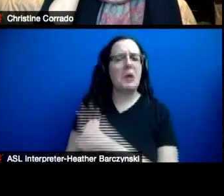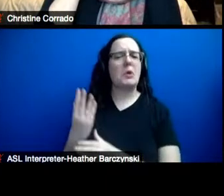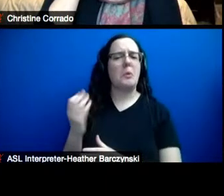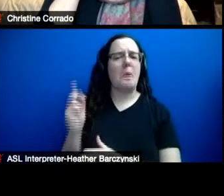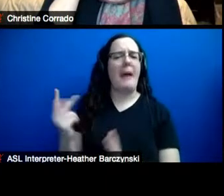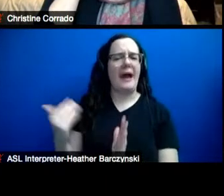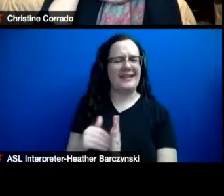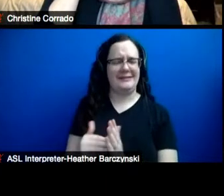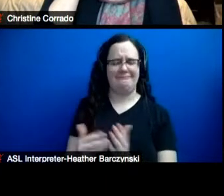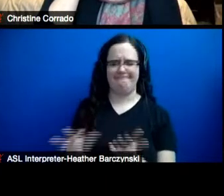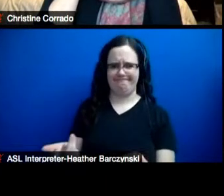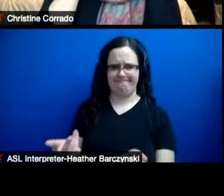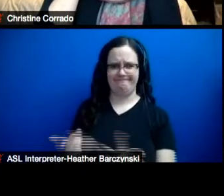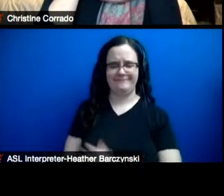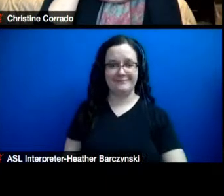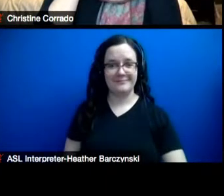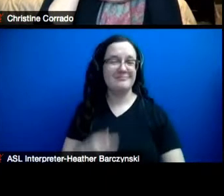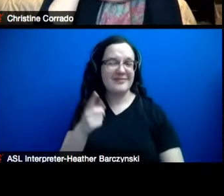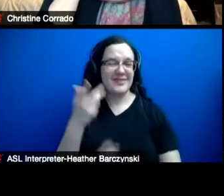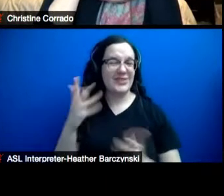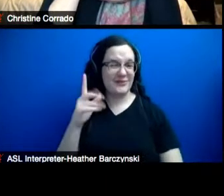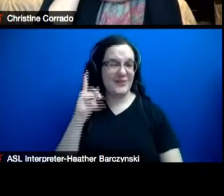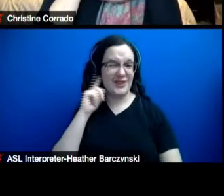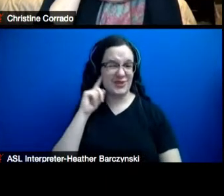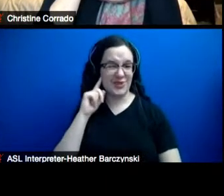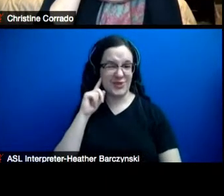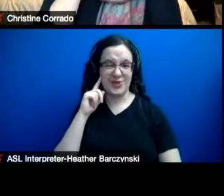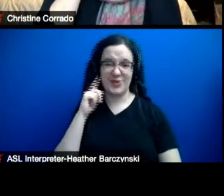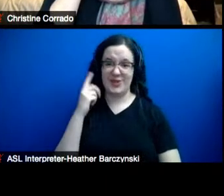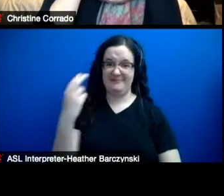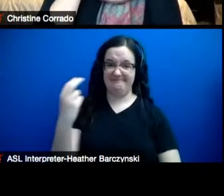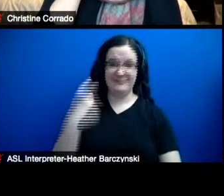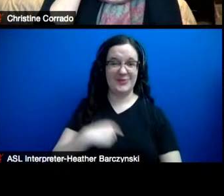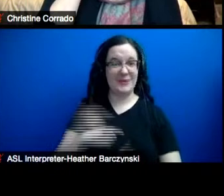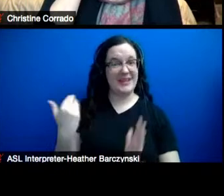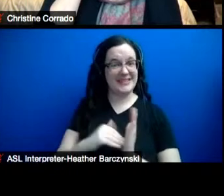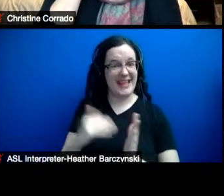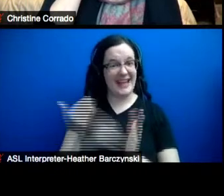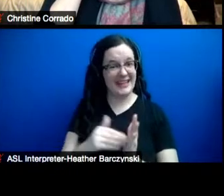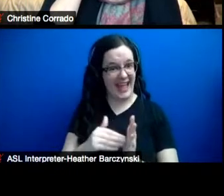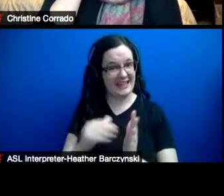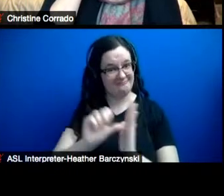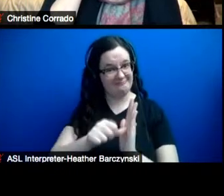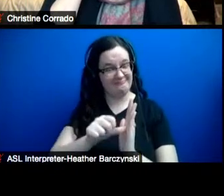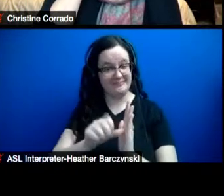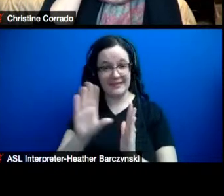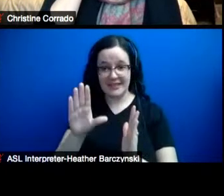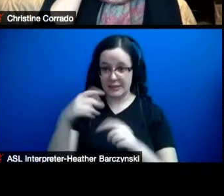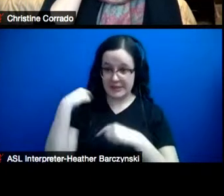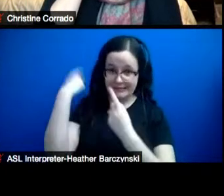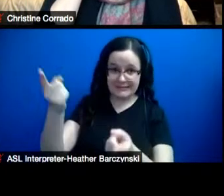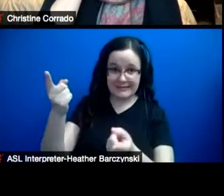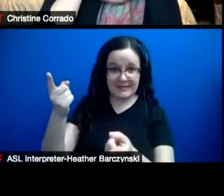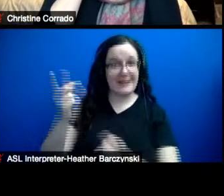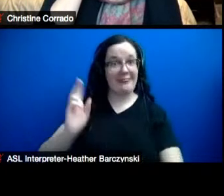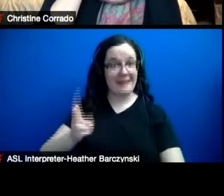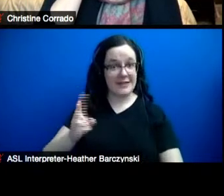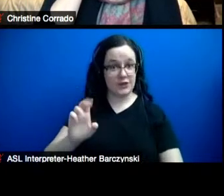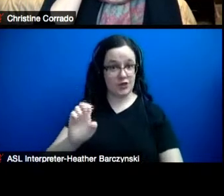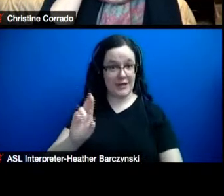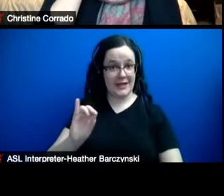As you've heard us say many times, never in the history of the Erie Canal has there